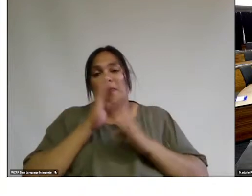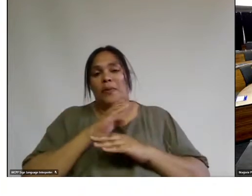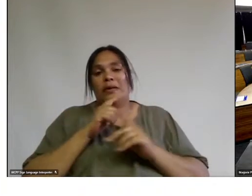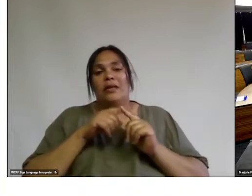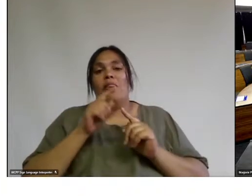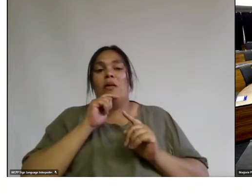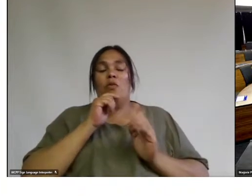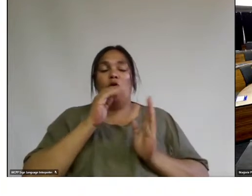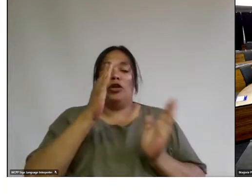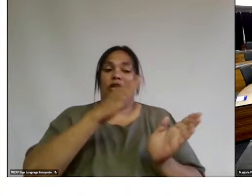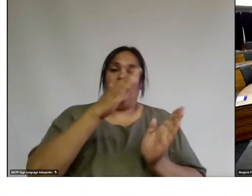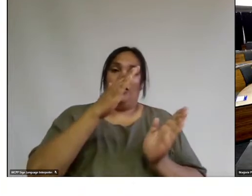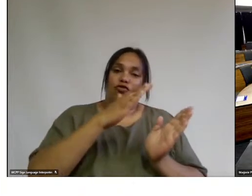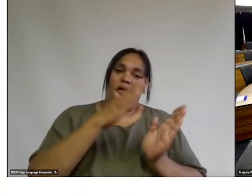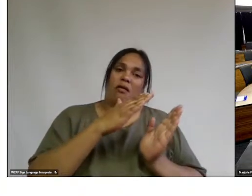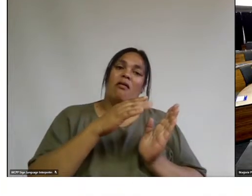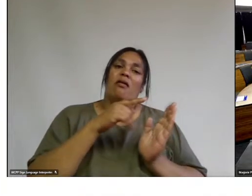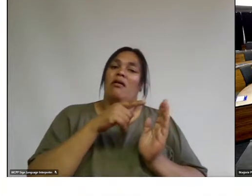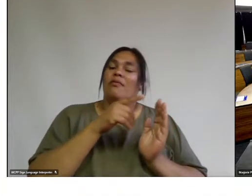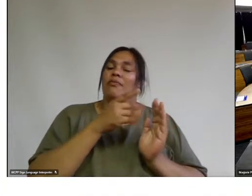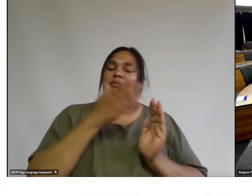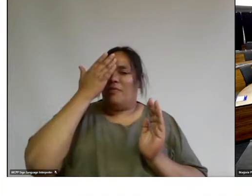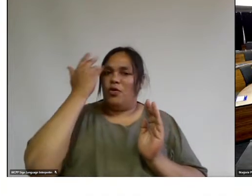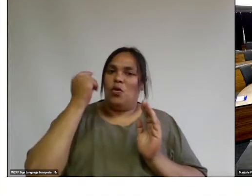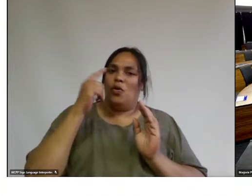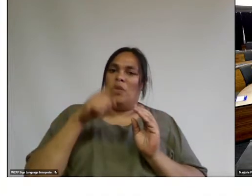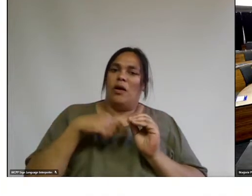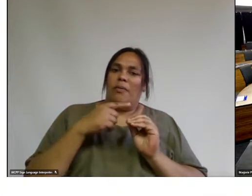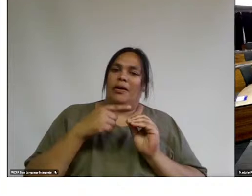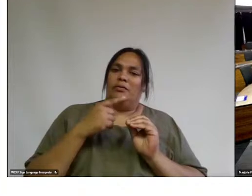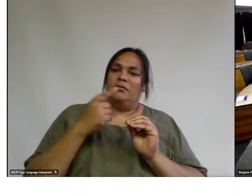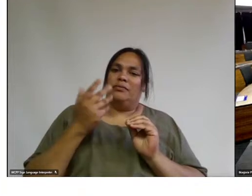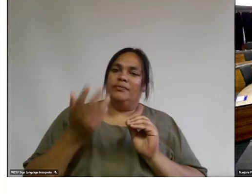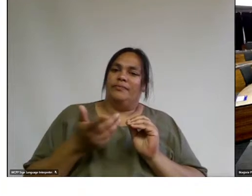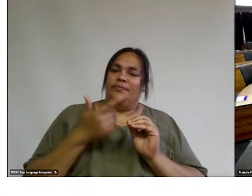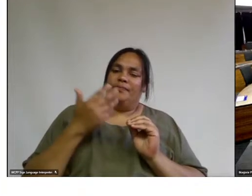session, not knowing,